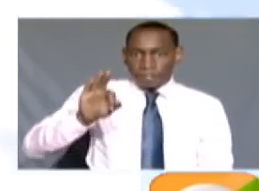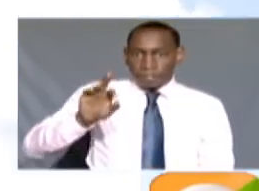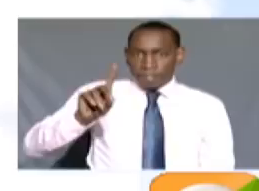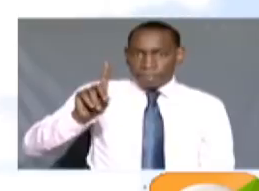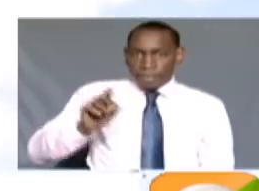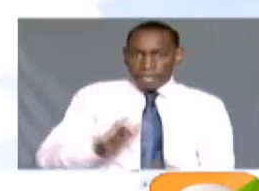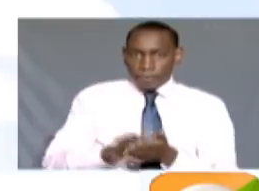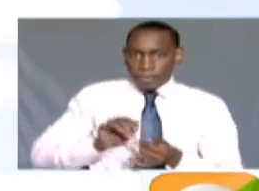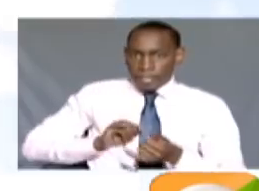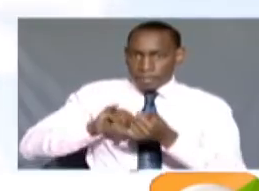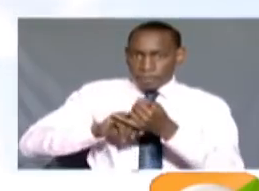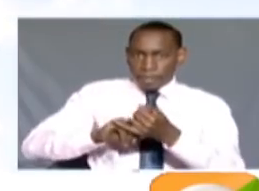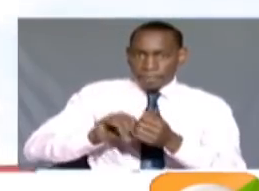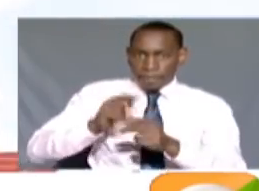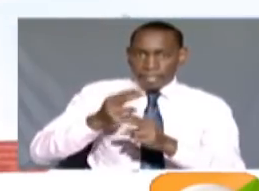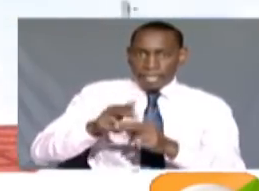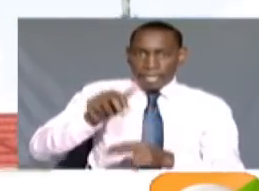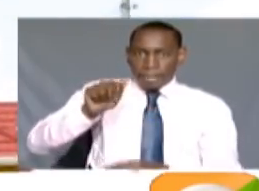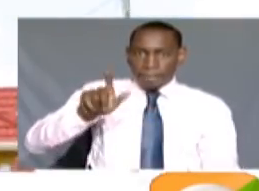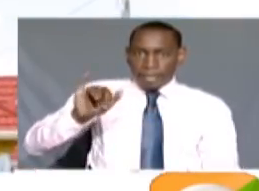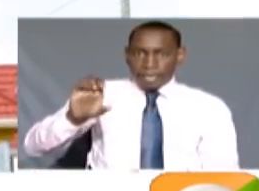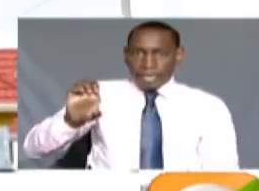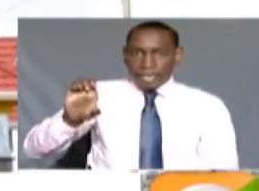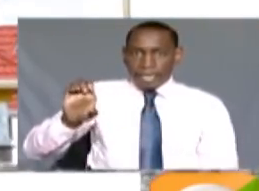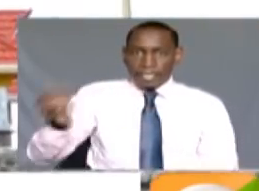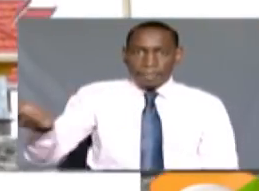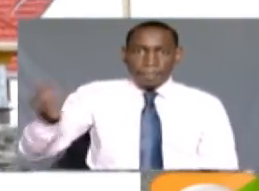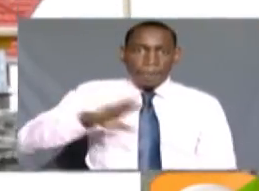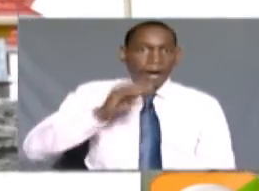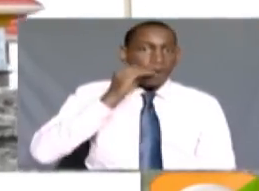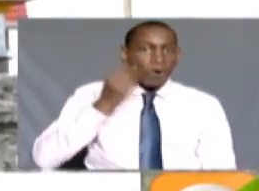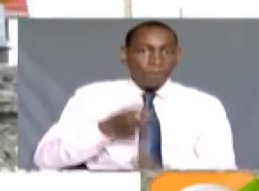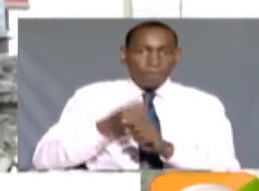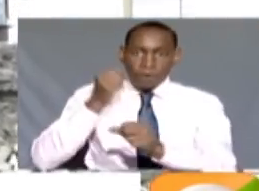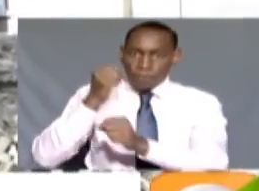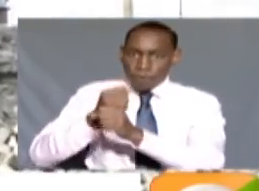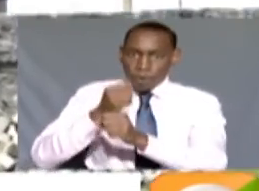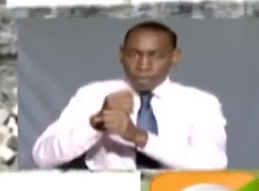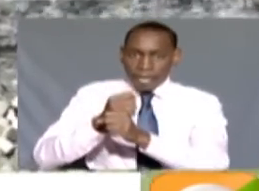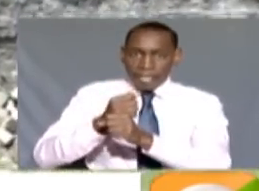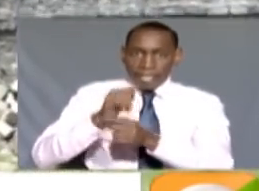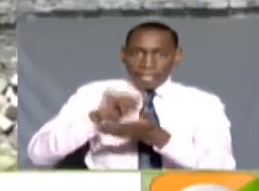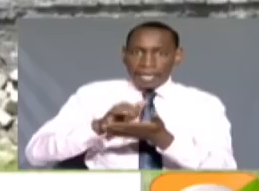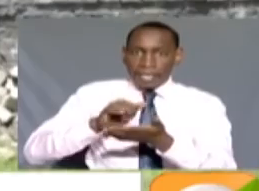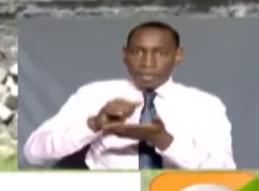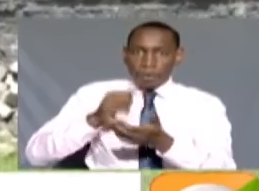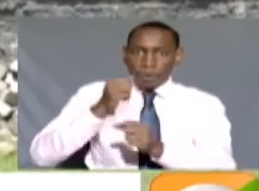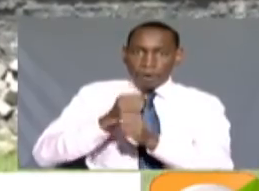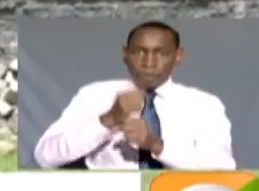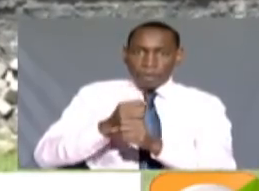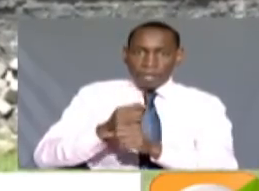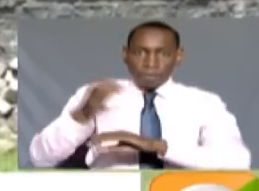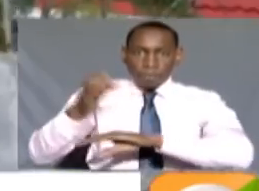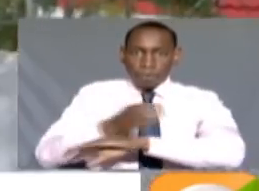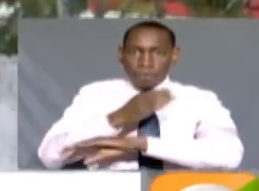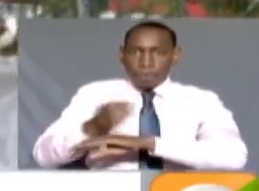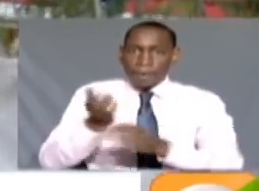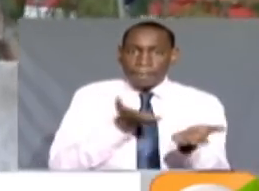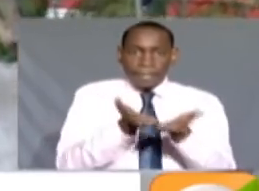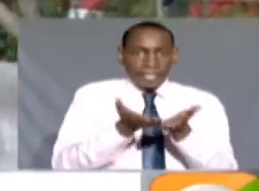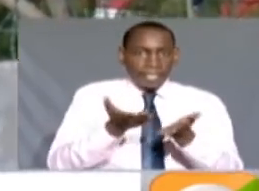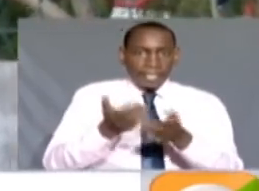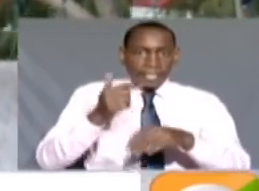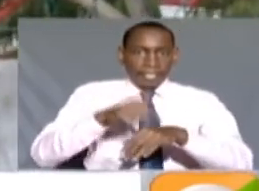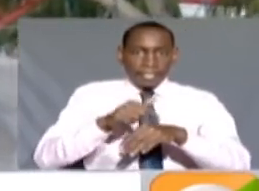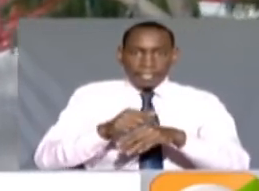Frederick Mwangi and his wife Alice Mwangi were returning home from work in Lolongo, where they operate a wines and spirit